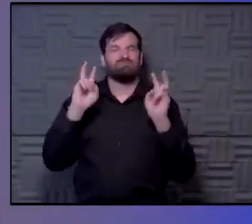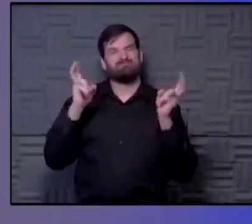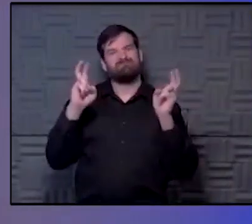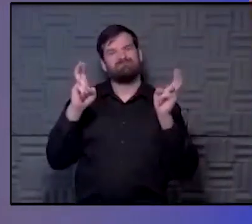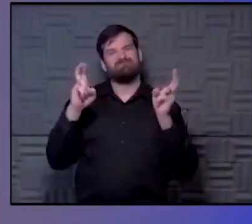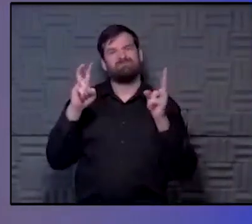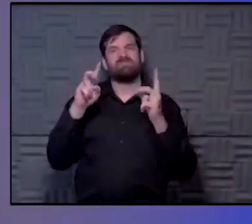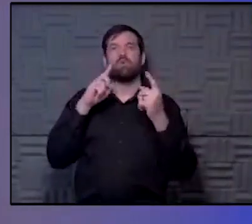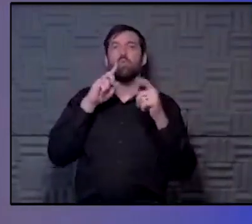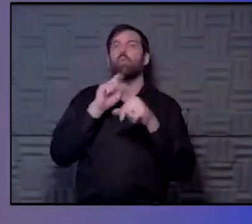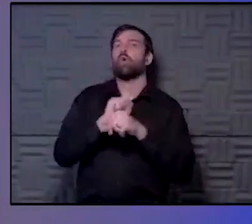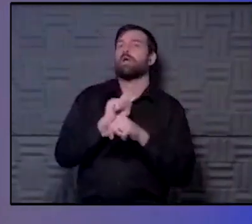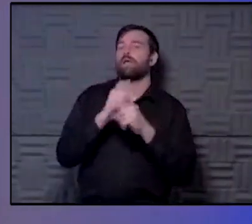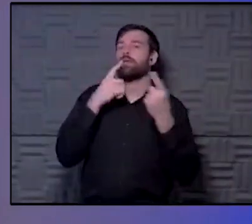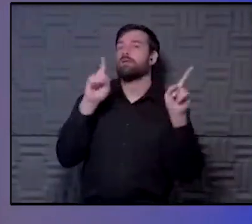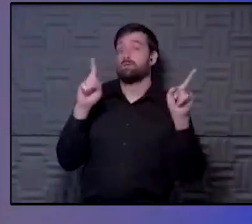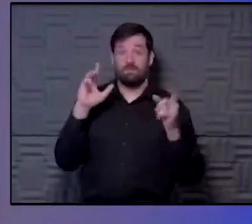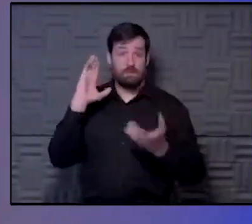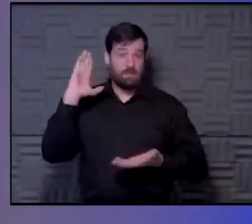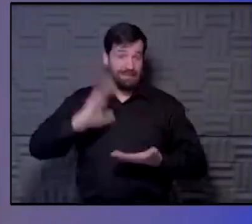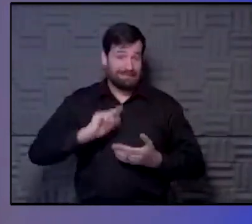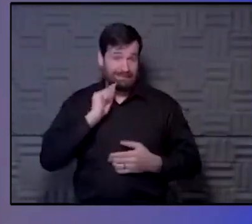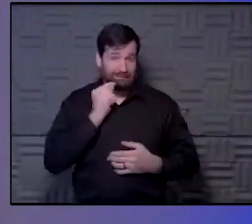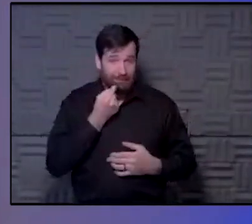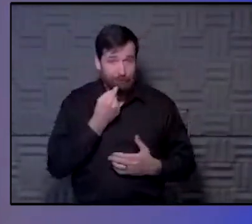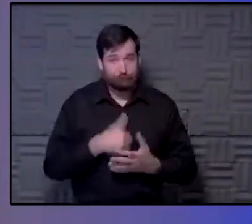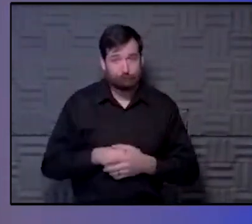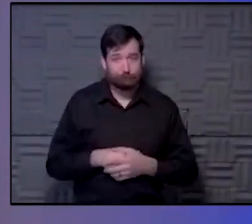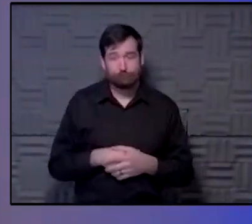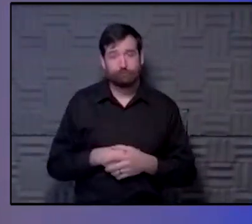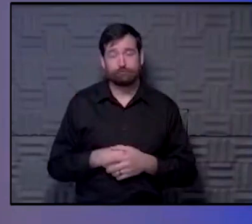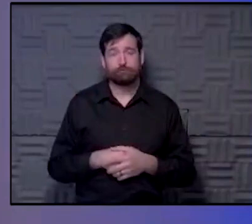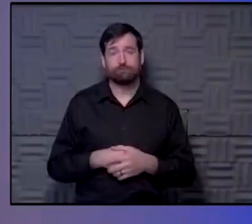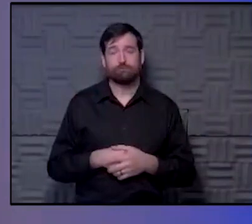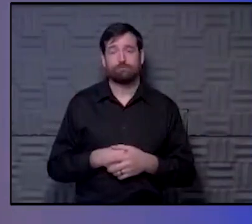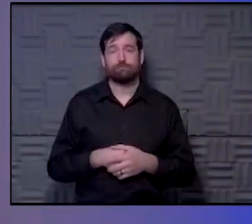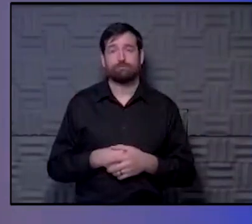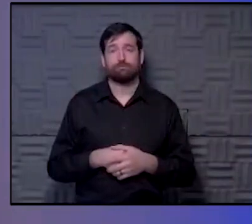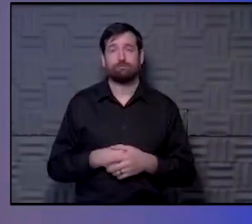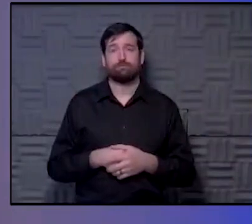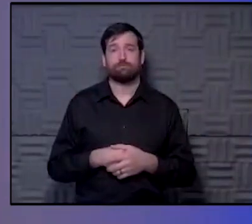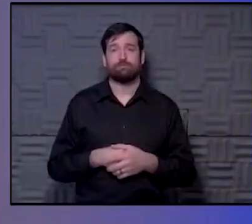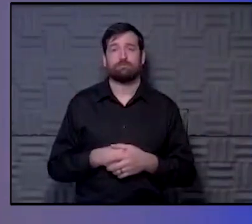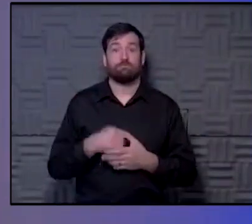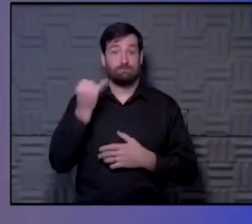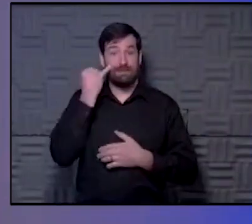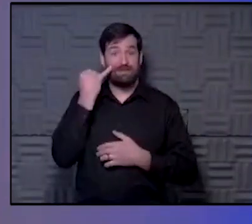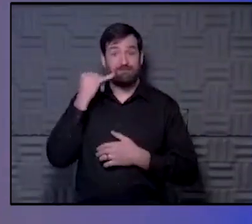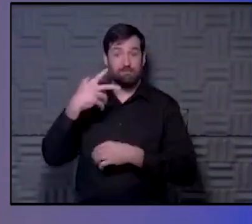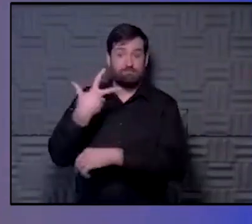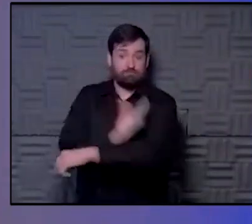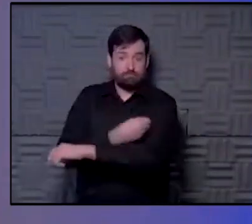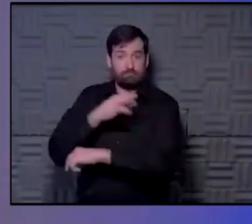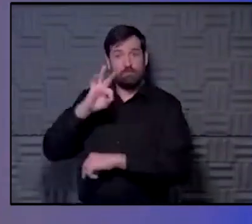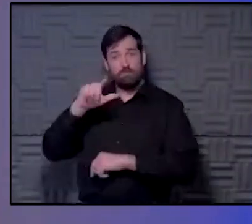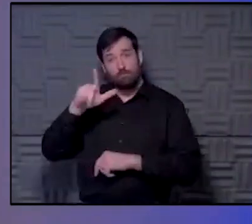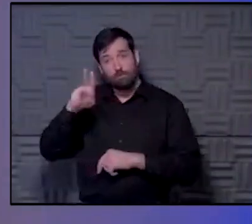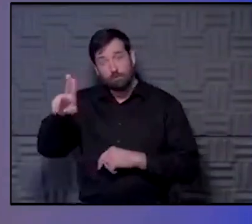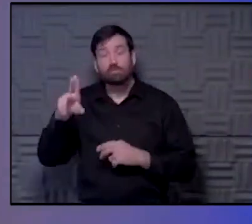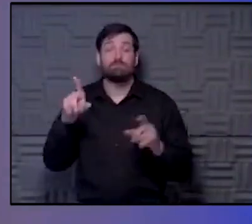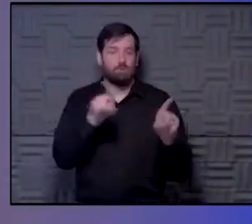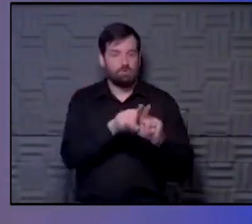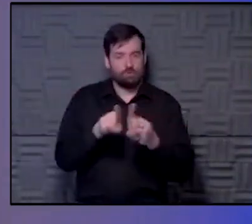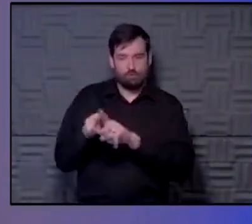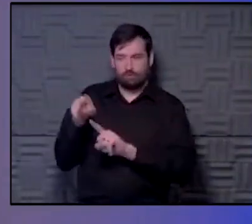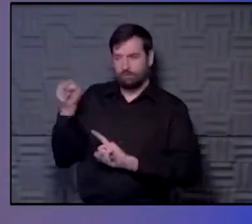of working. You have less severe disease, if you get the flu shot. And then on the other end of the